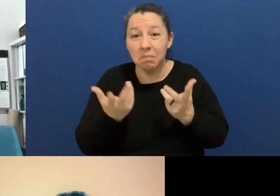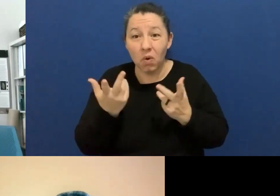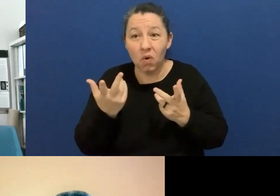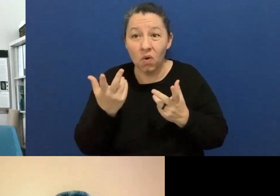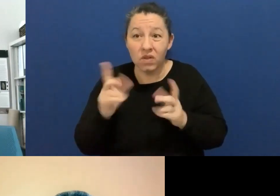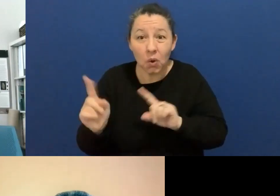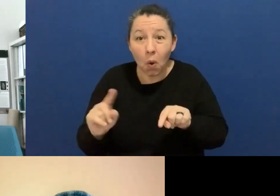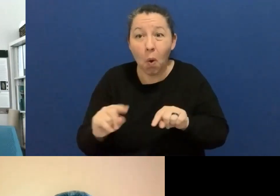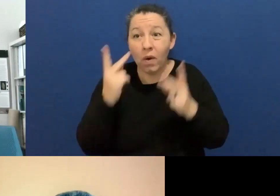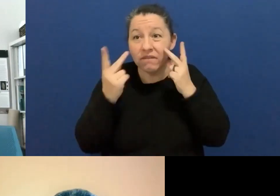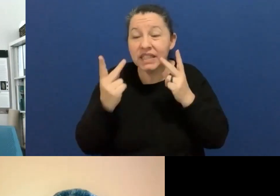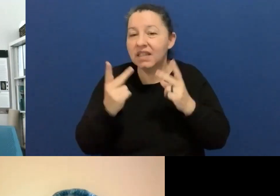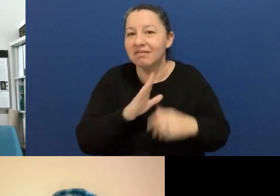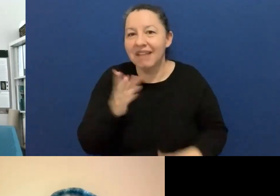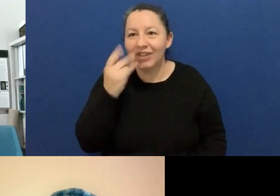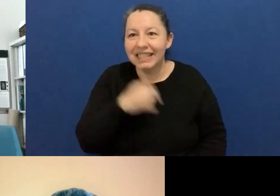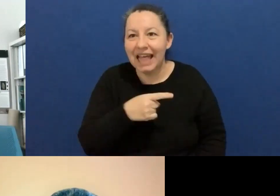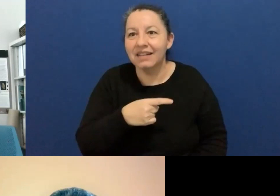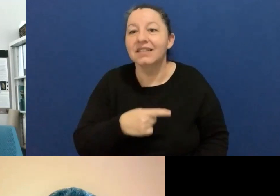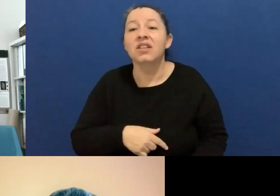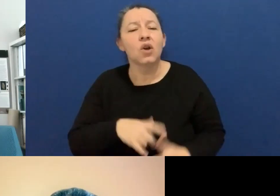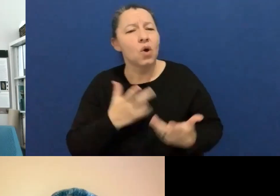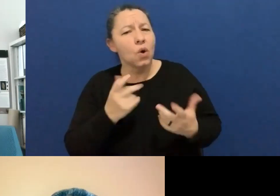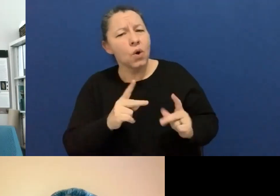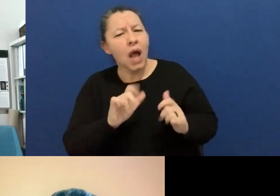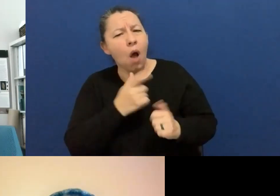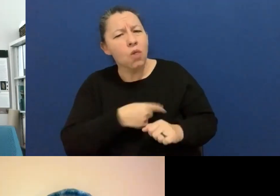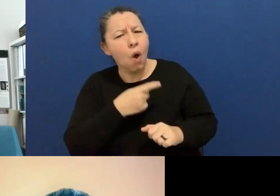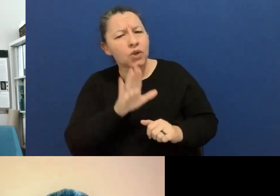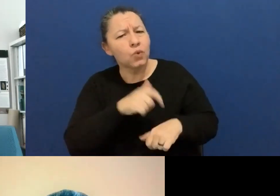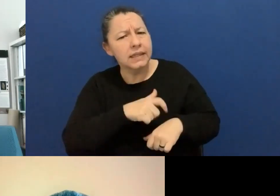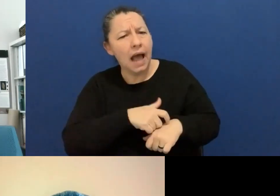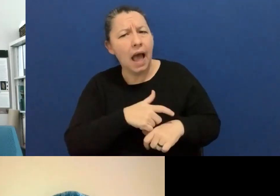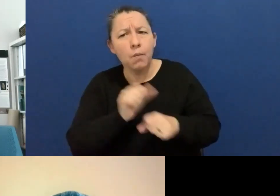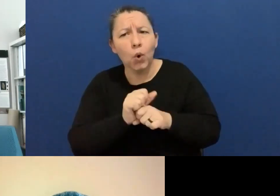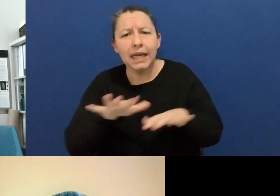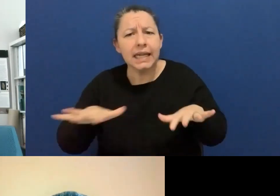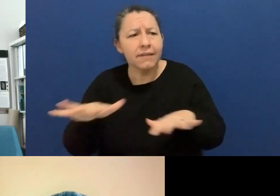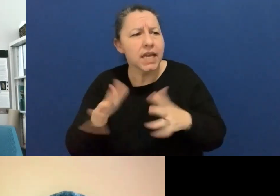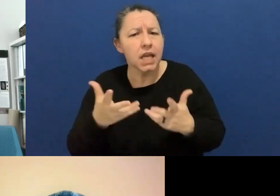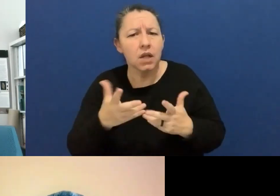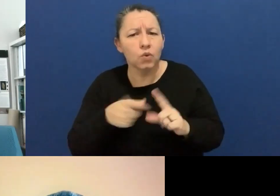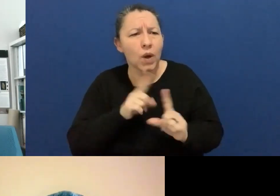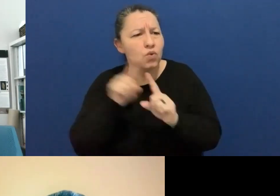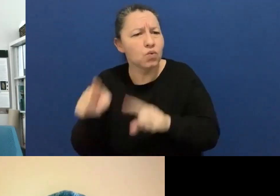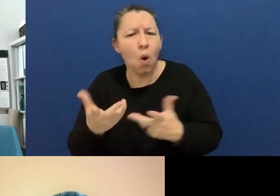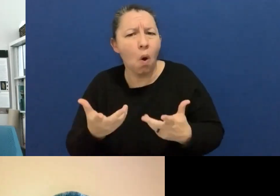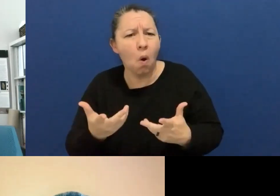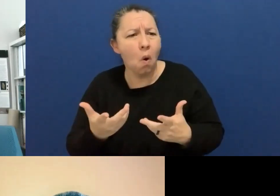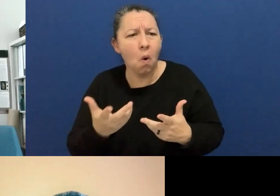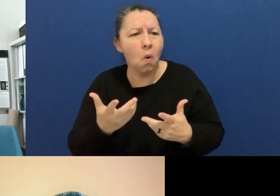What is a field season? How long are you in the field? What does a field season look like for you? When do you go to? Great